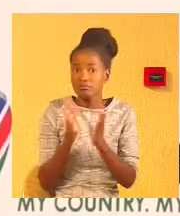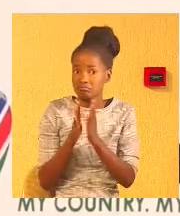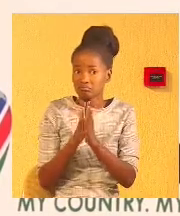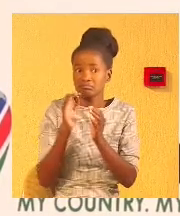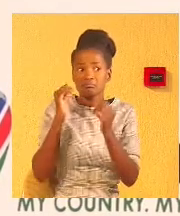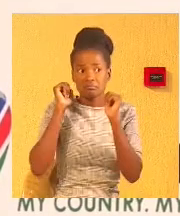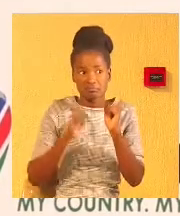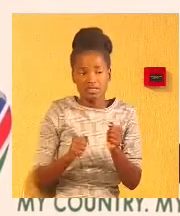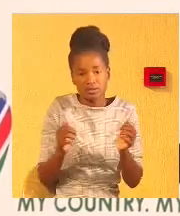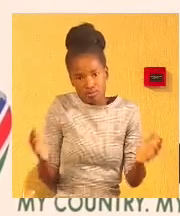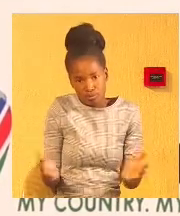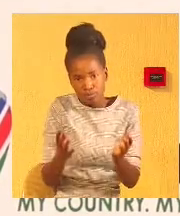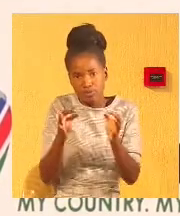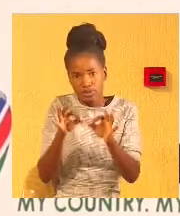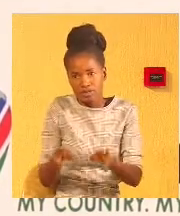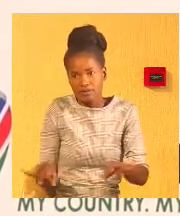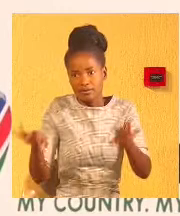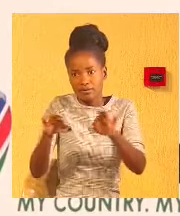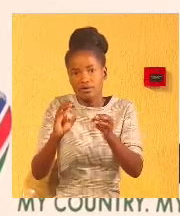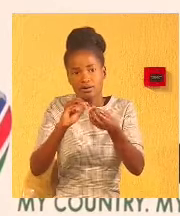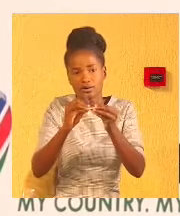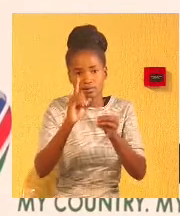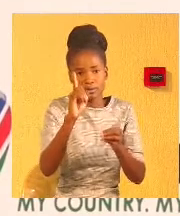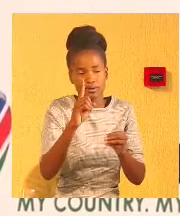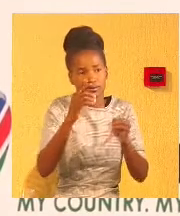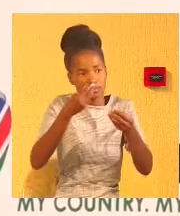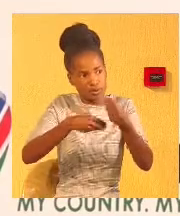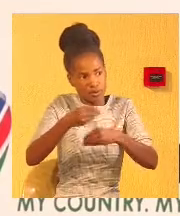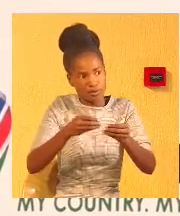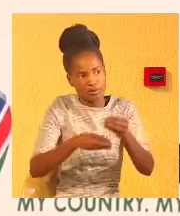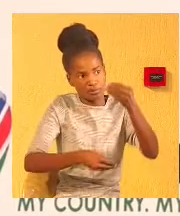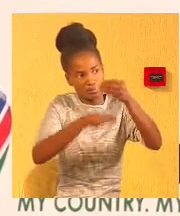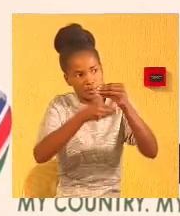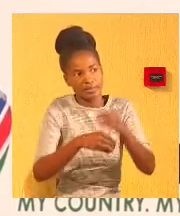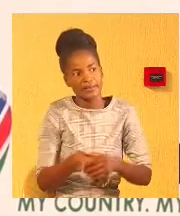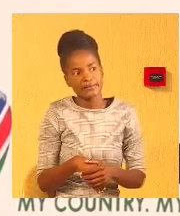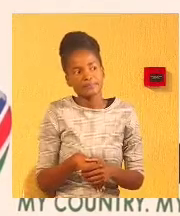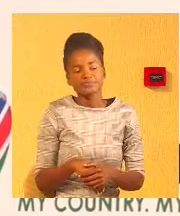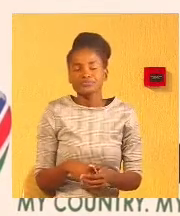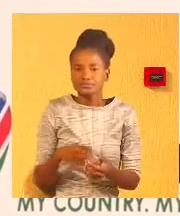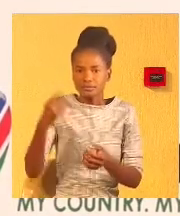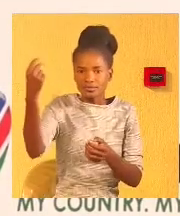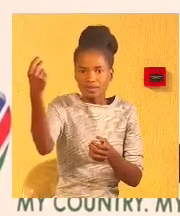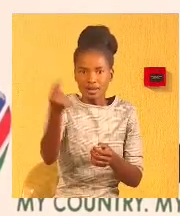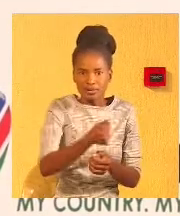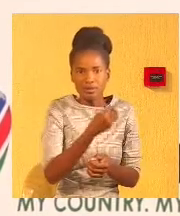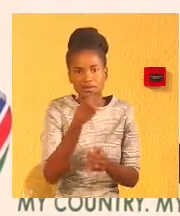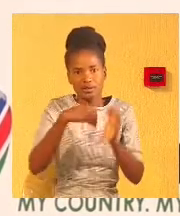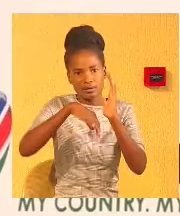to invest in further production to make sure that our farmers are able to raise